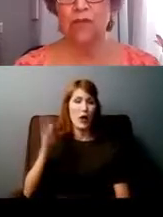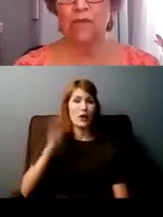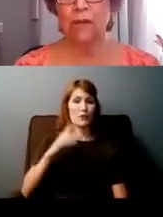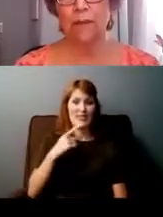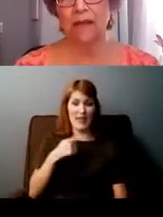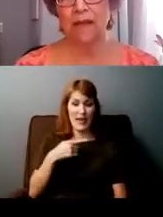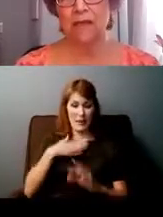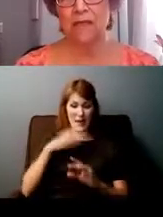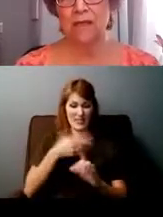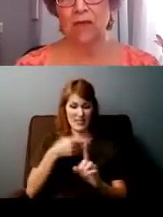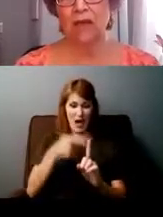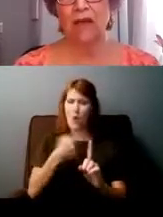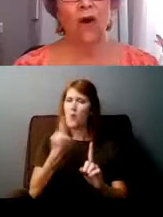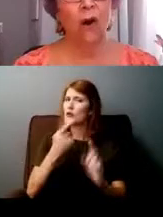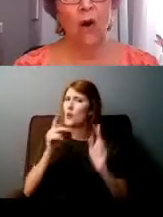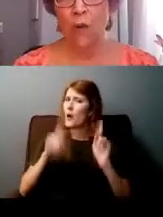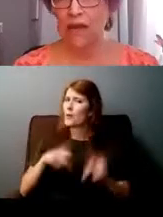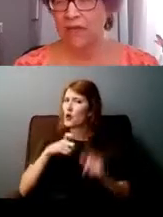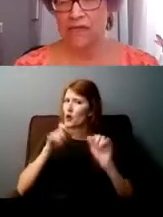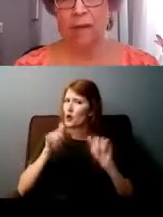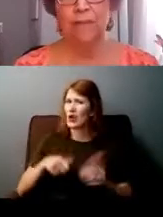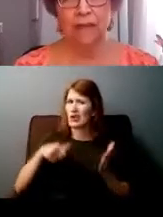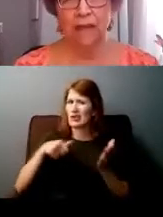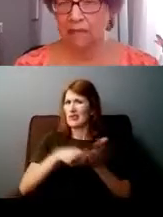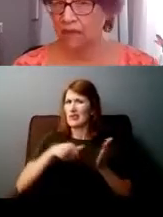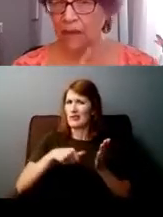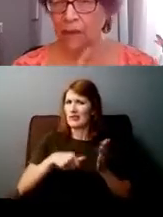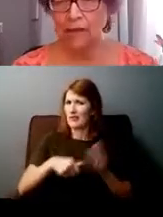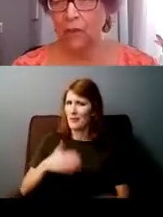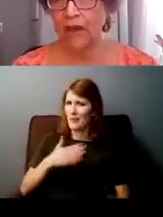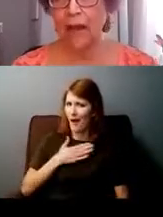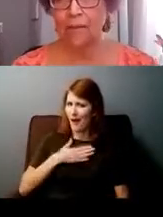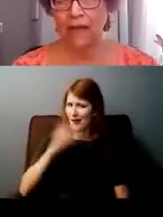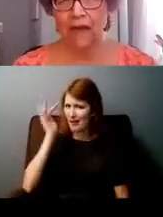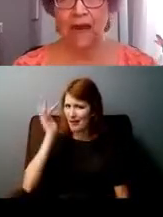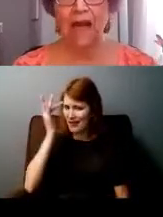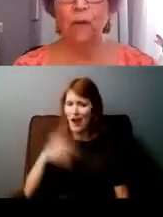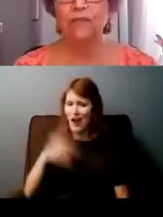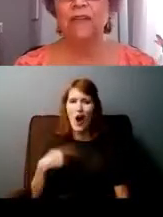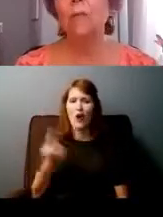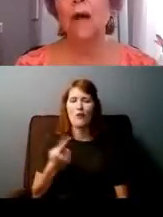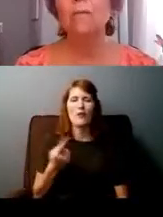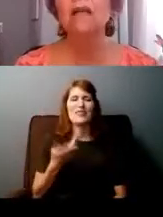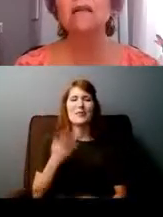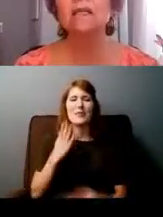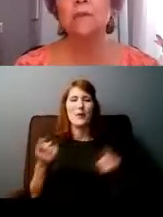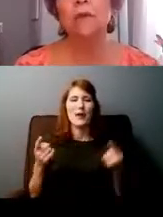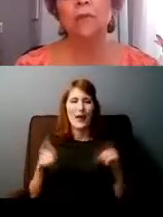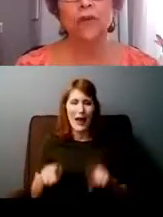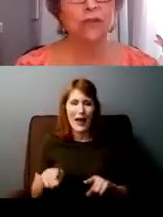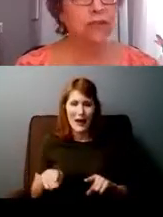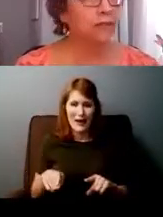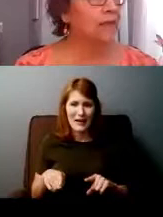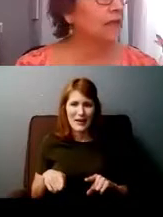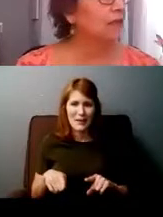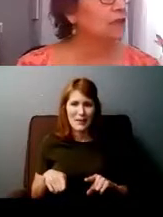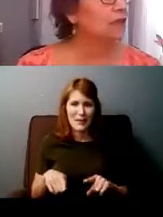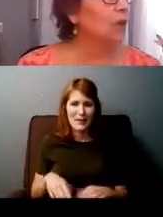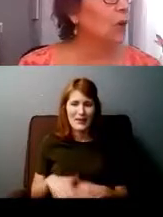could push my buttons. Always something would happen and I would feel be